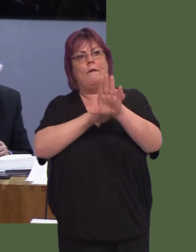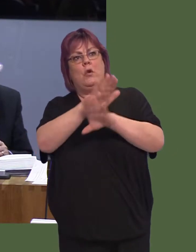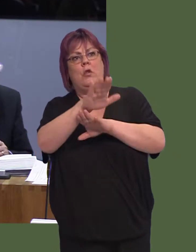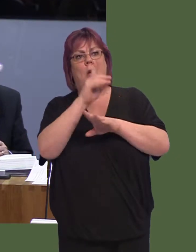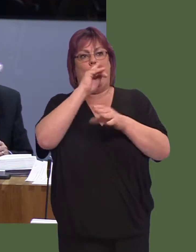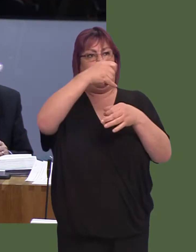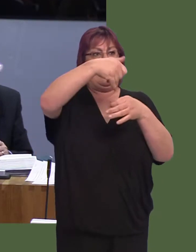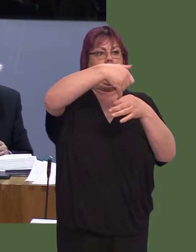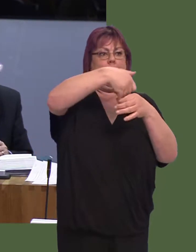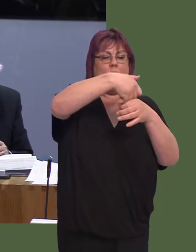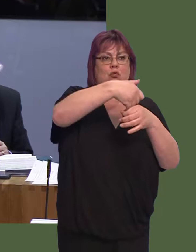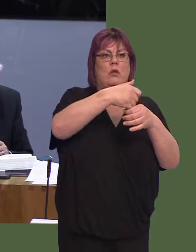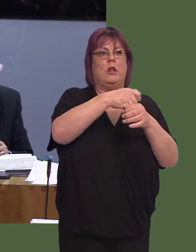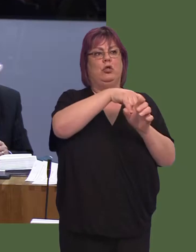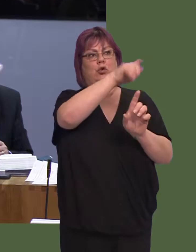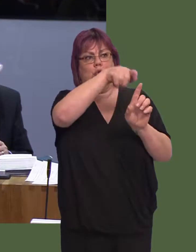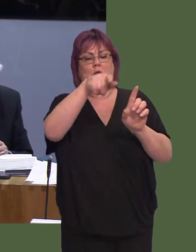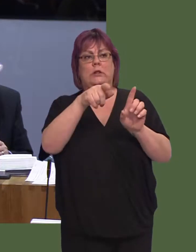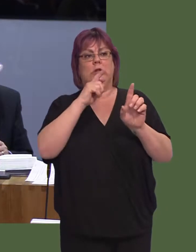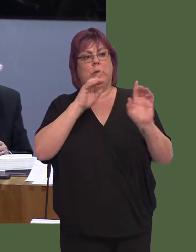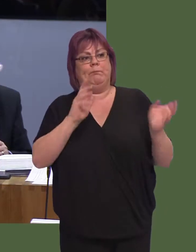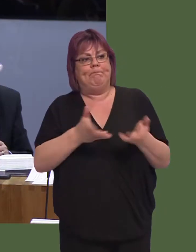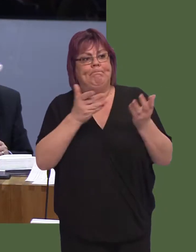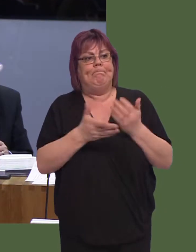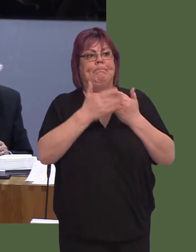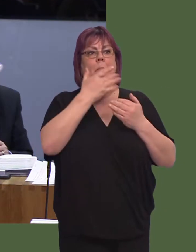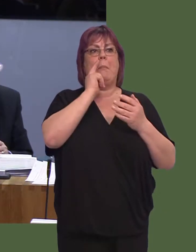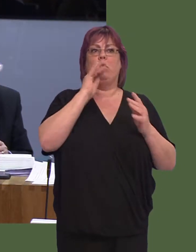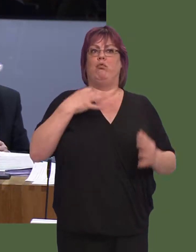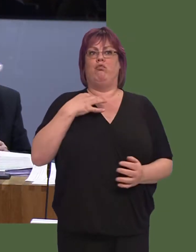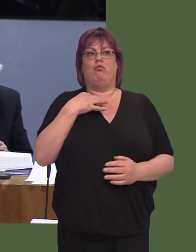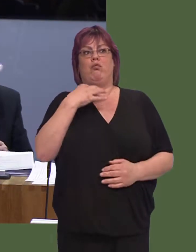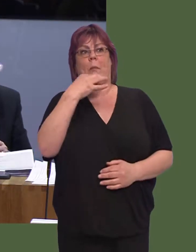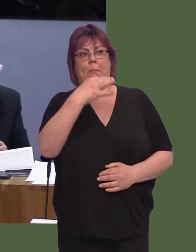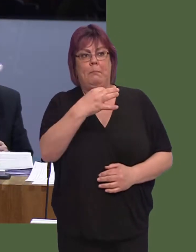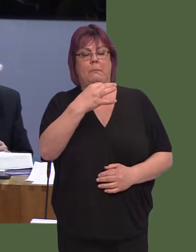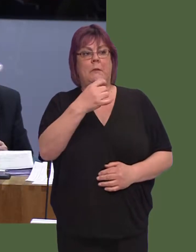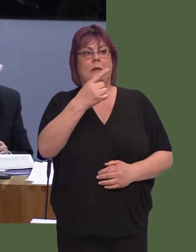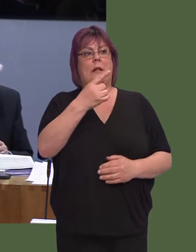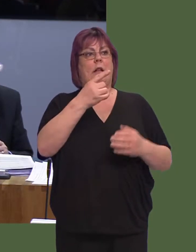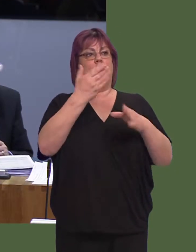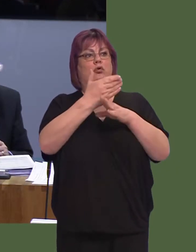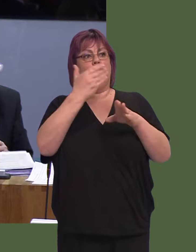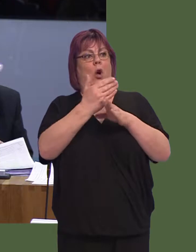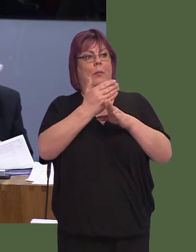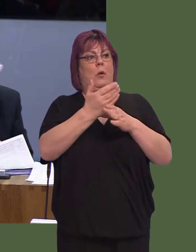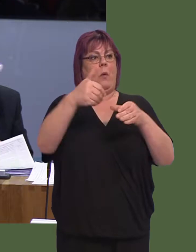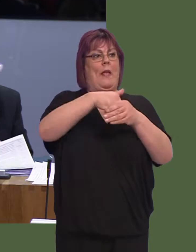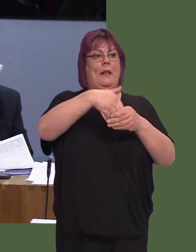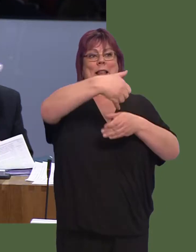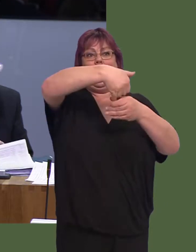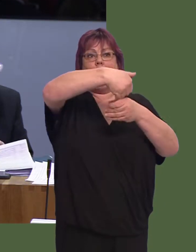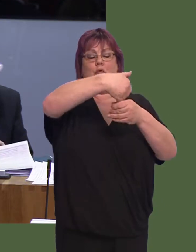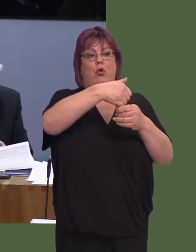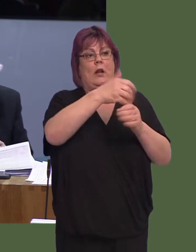fantastic work going on with its chemistry students, which are encouraging people to be ambassadors for jobs in the